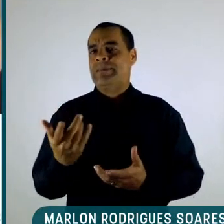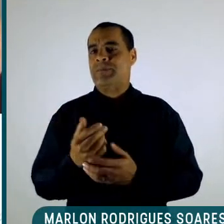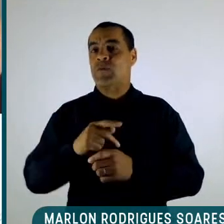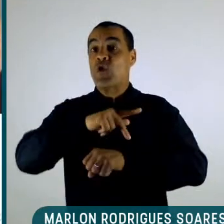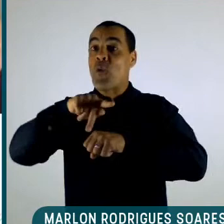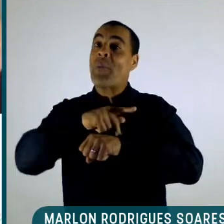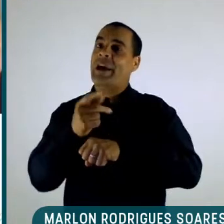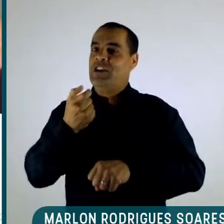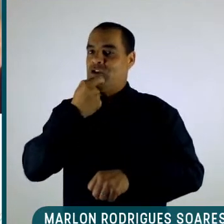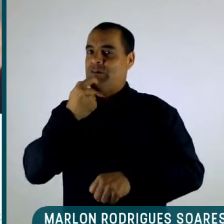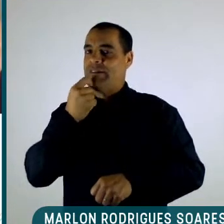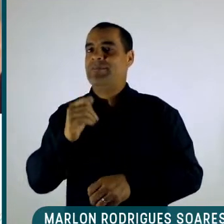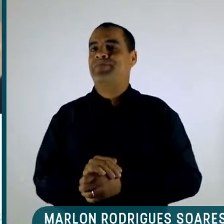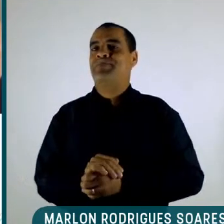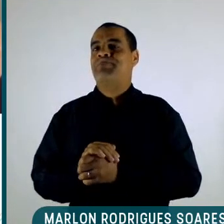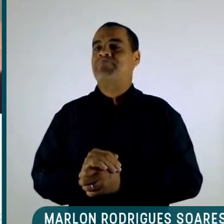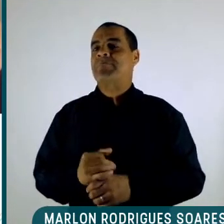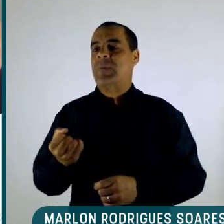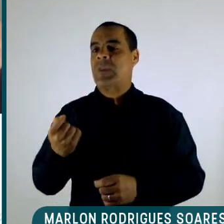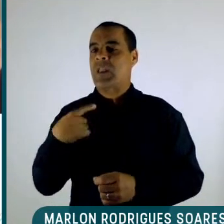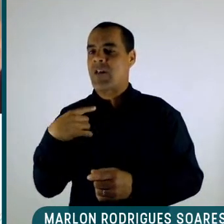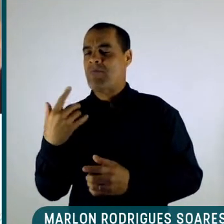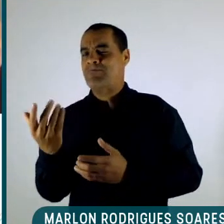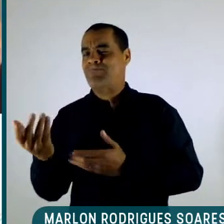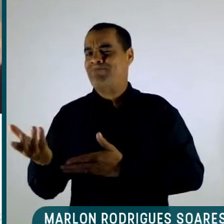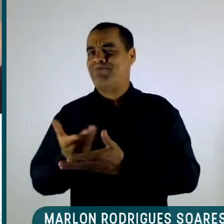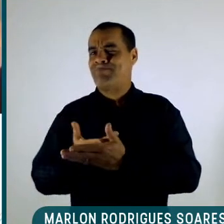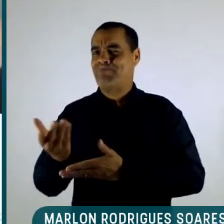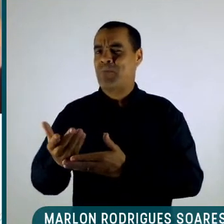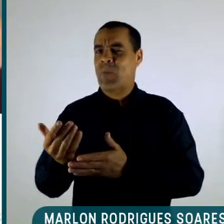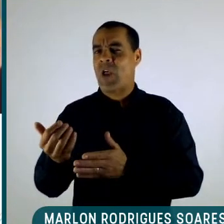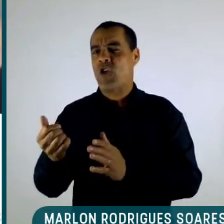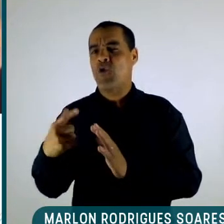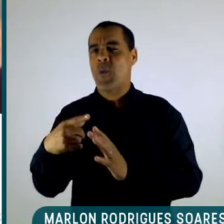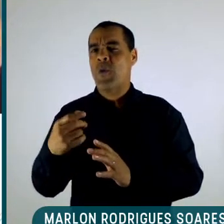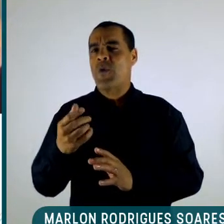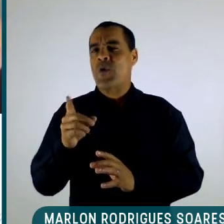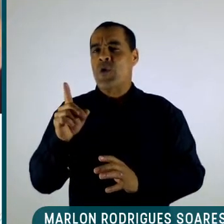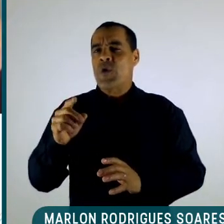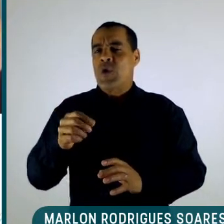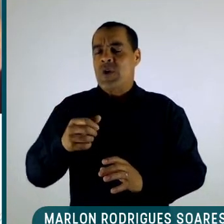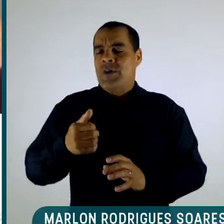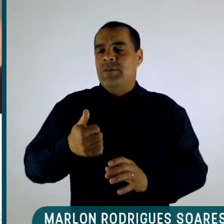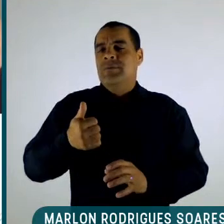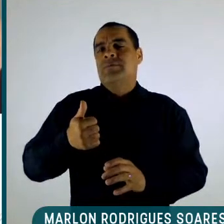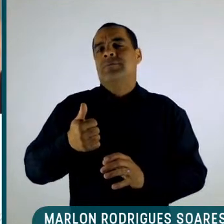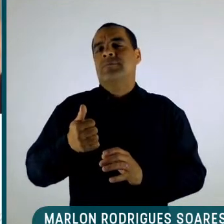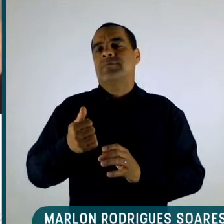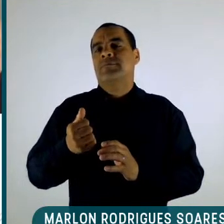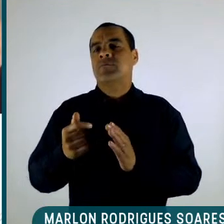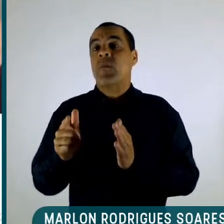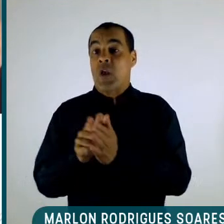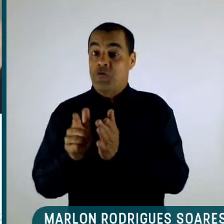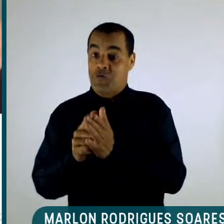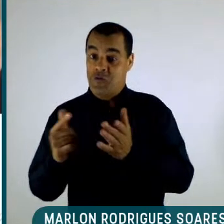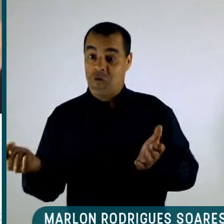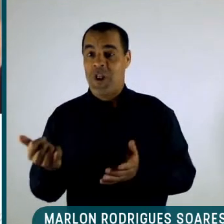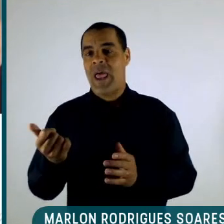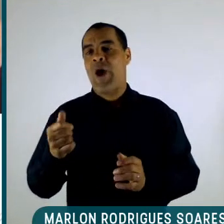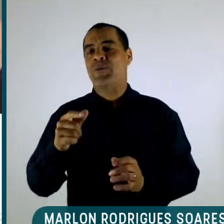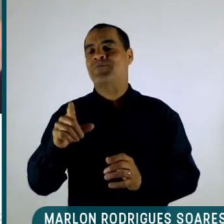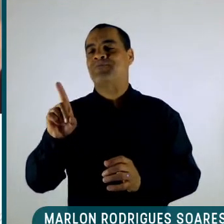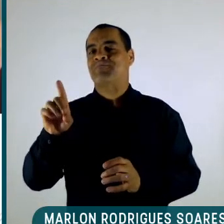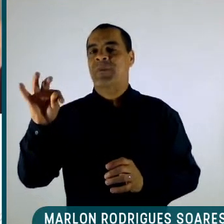a jewel in terms that British are proud of it, and that's not happens in Brazil.